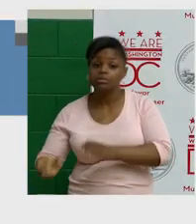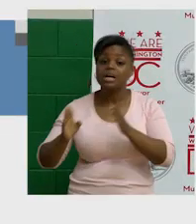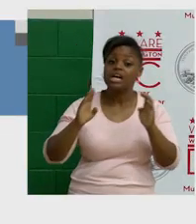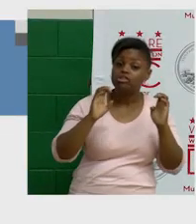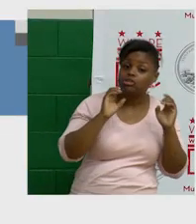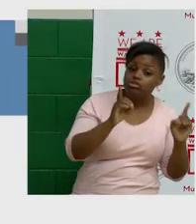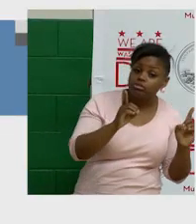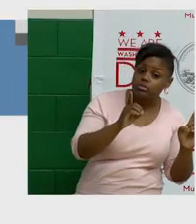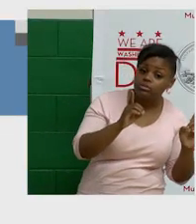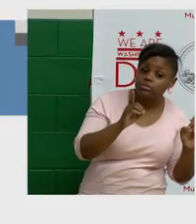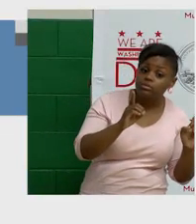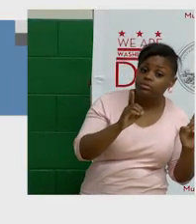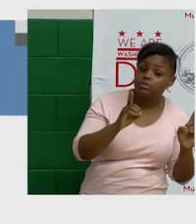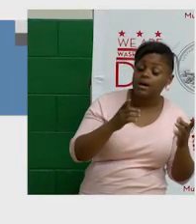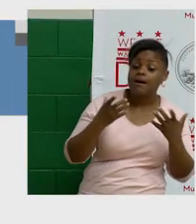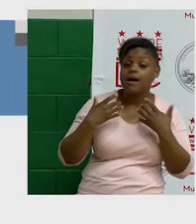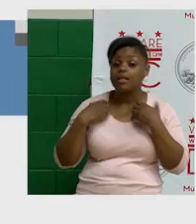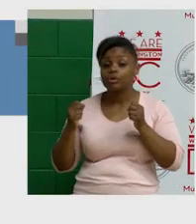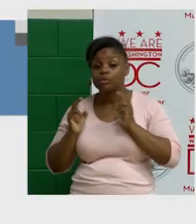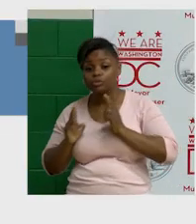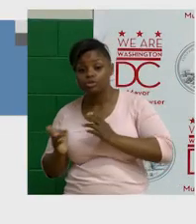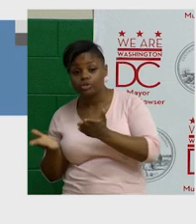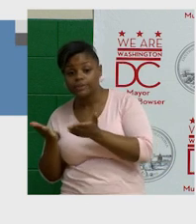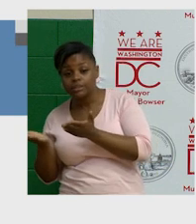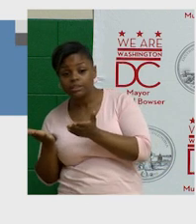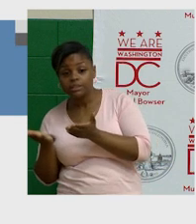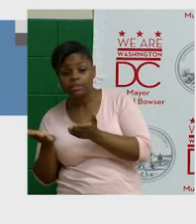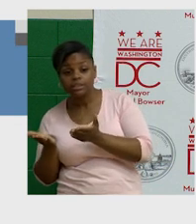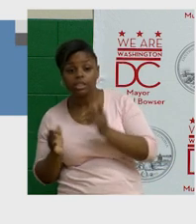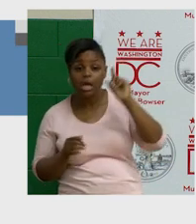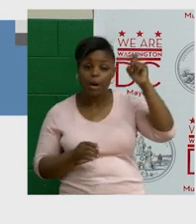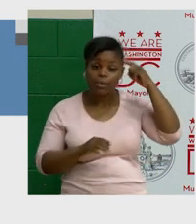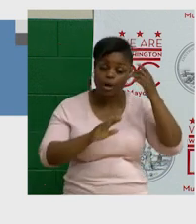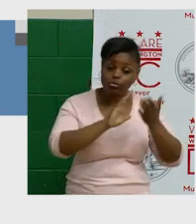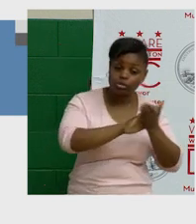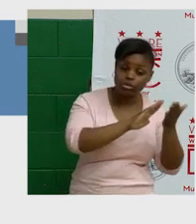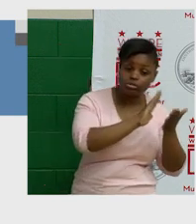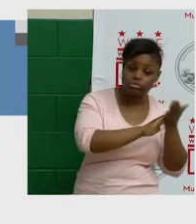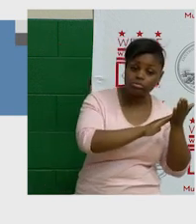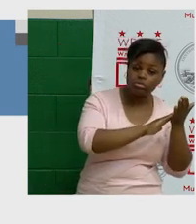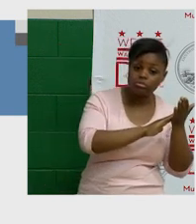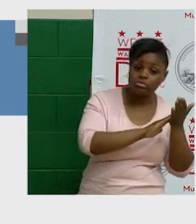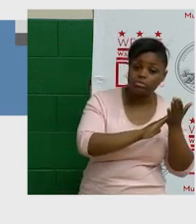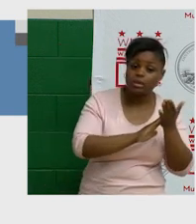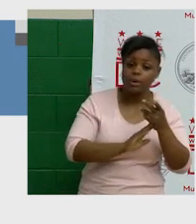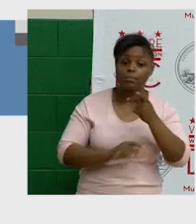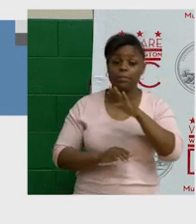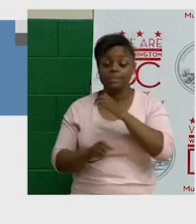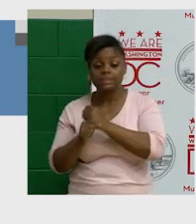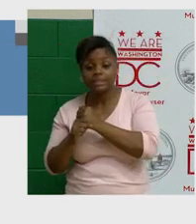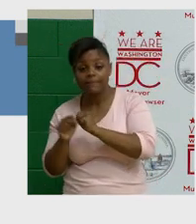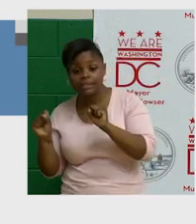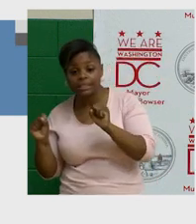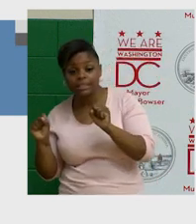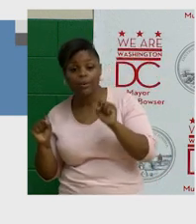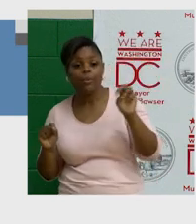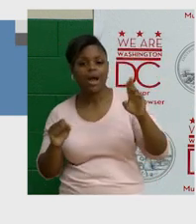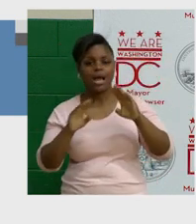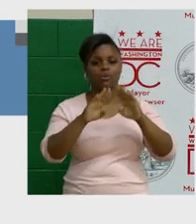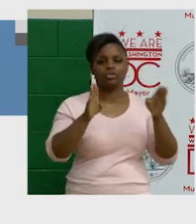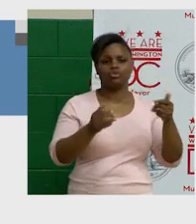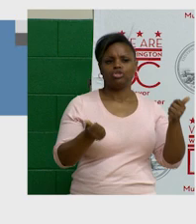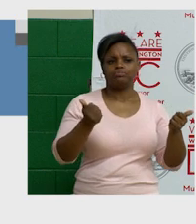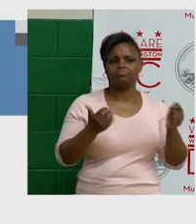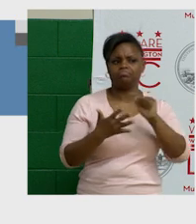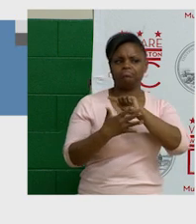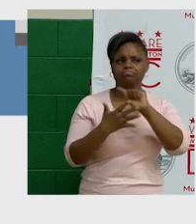human services, government operations, public safety, or housing? Again, which gets the largest